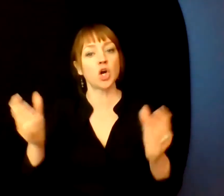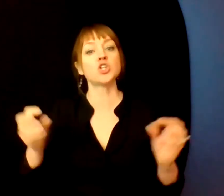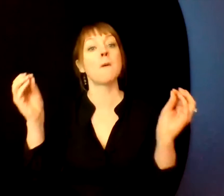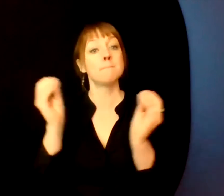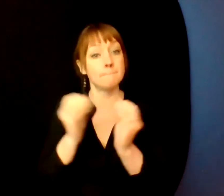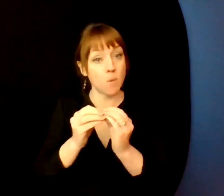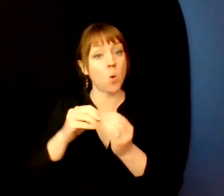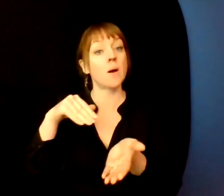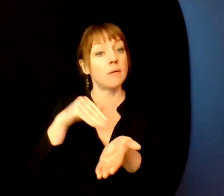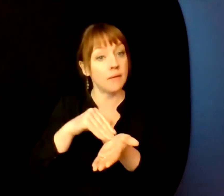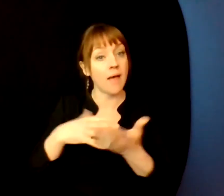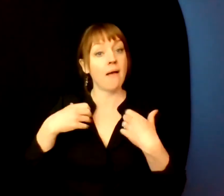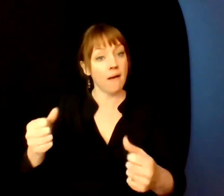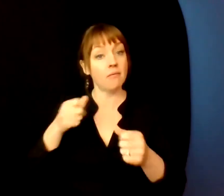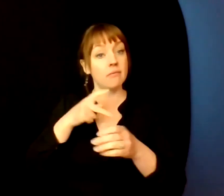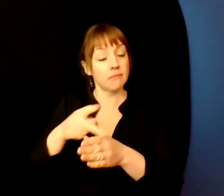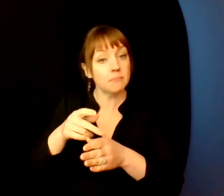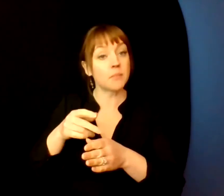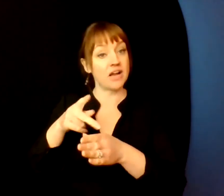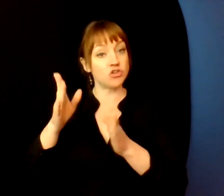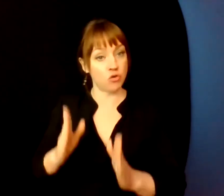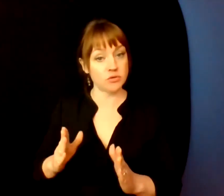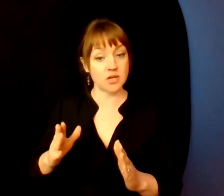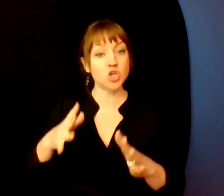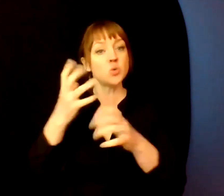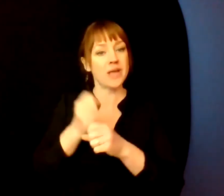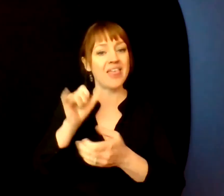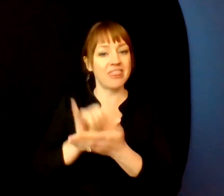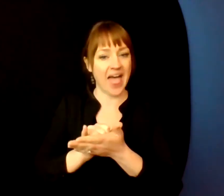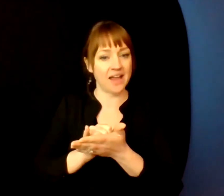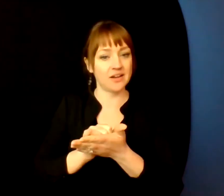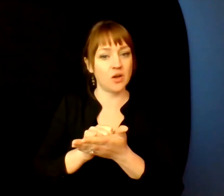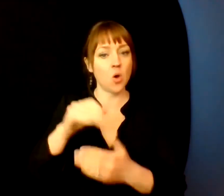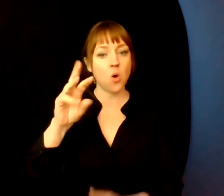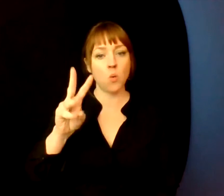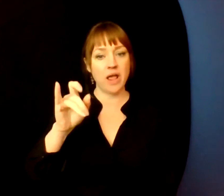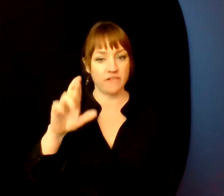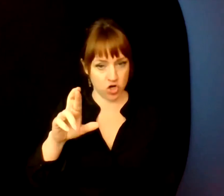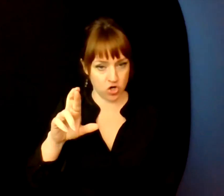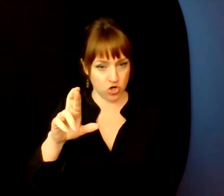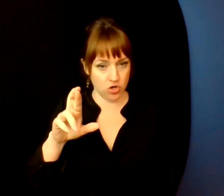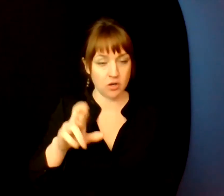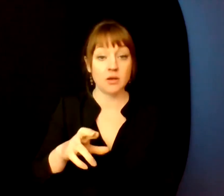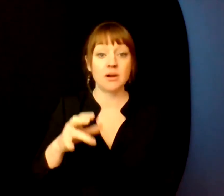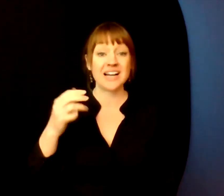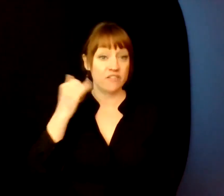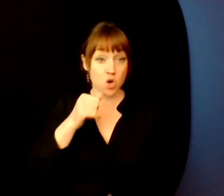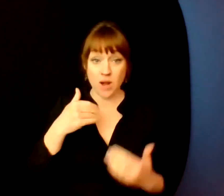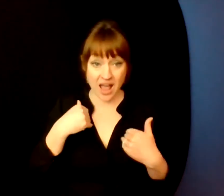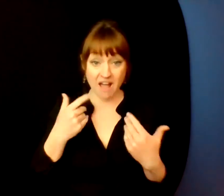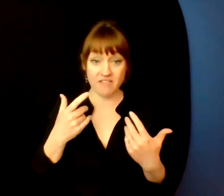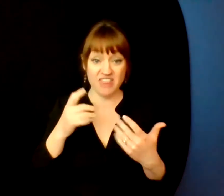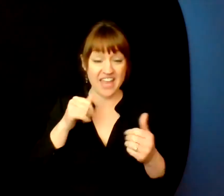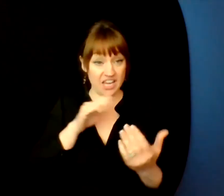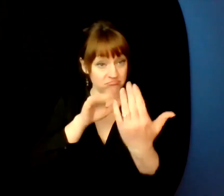and providers to obtain that X waiver. And right now that education barrier is gone if they can treat up to 30